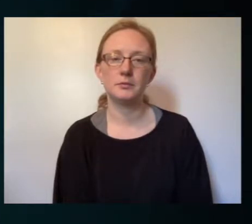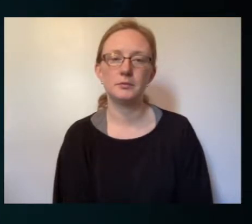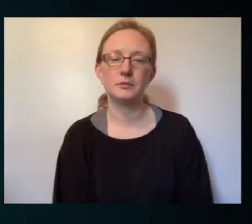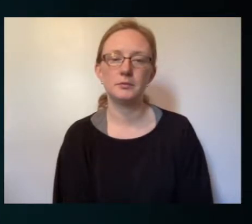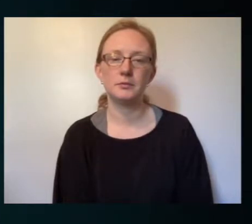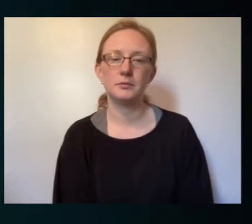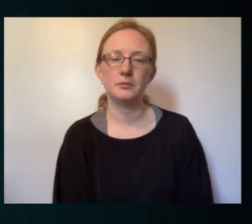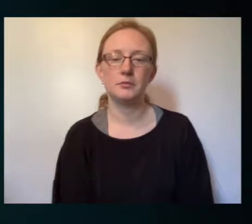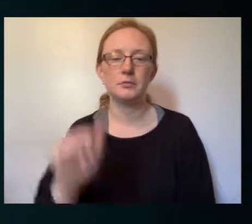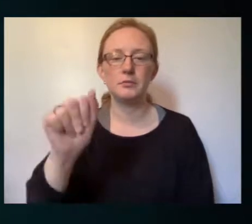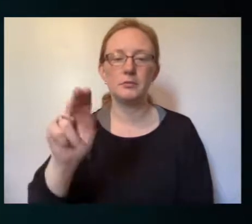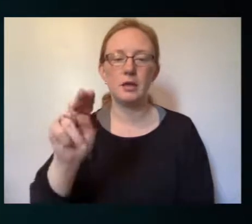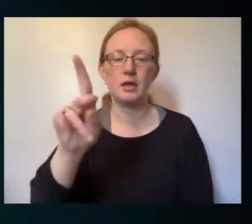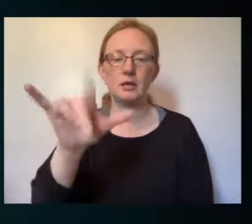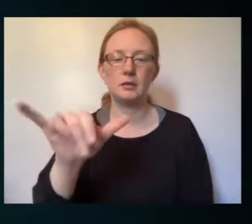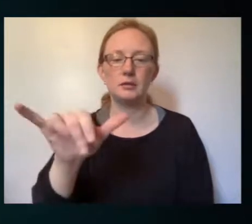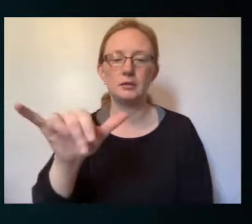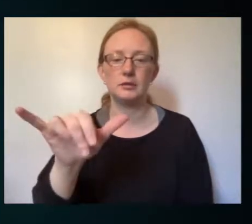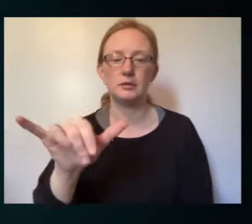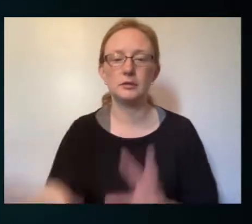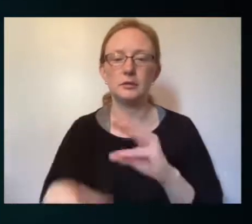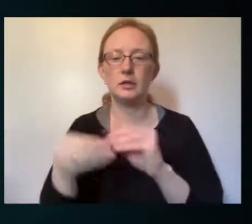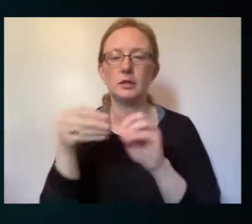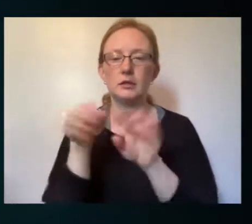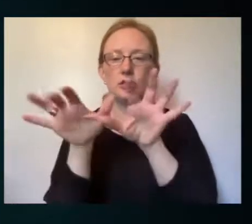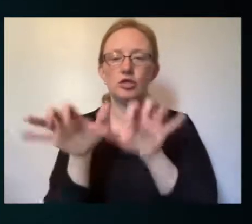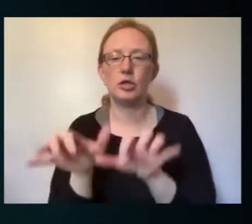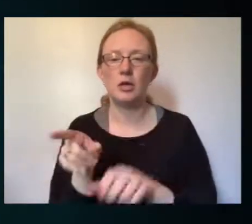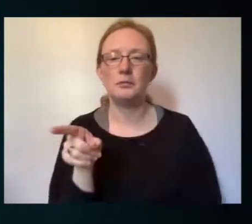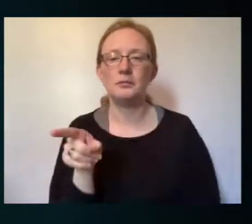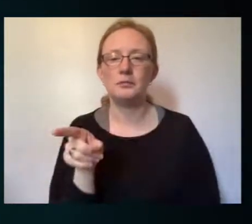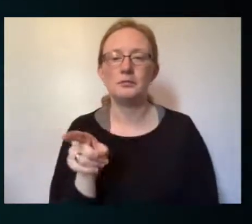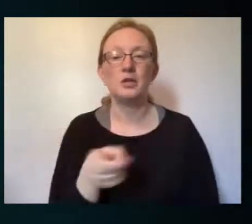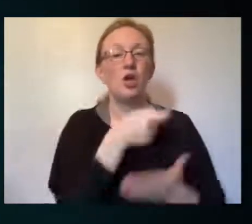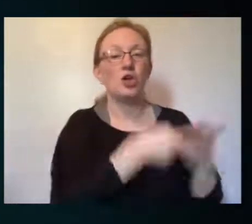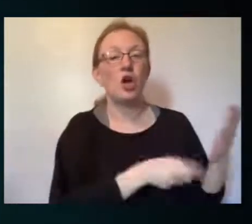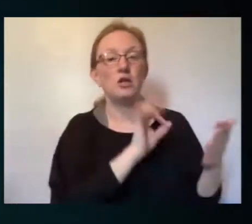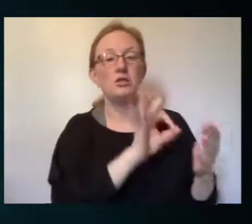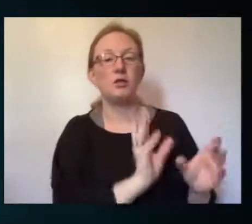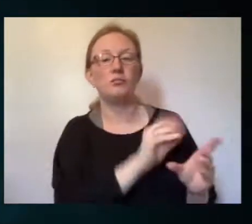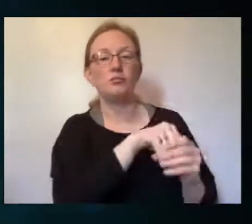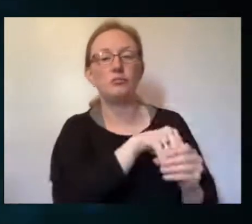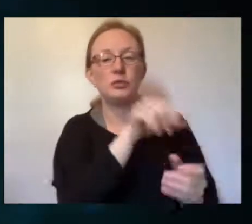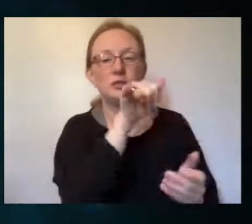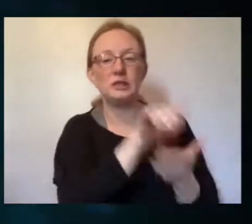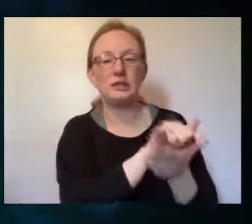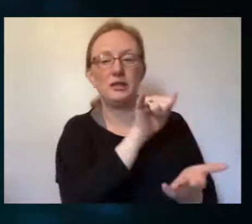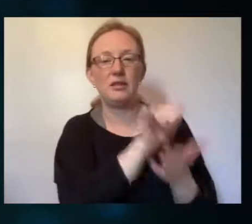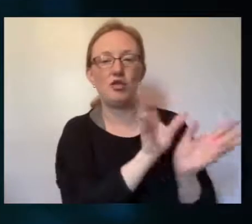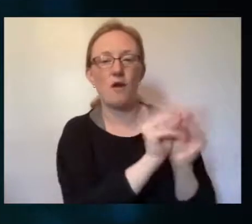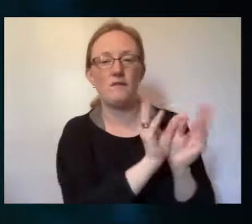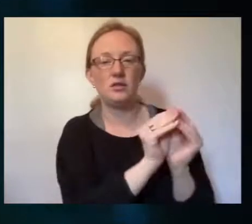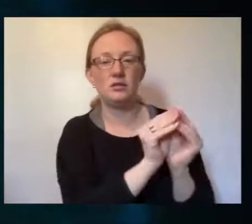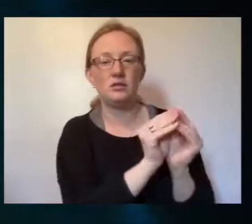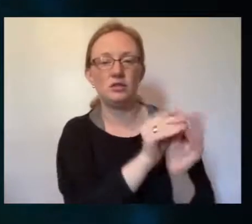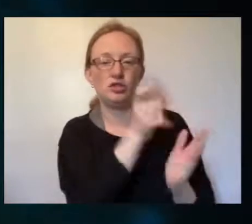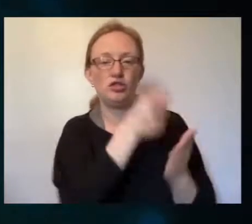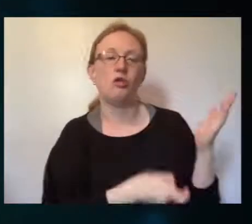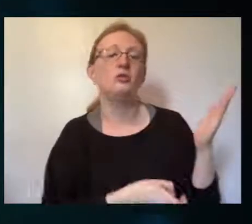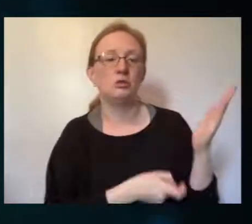So Andy has actually added in the chat the cost of participation in conferences,